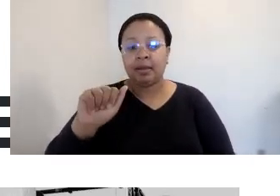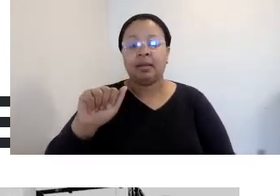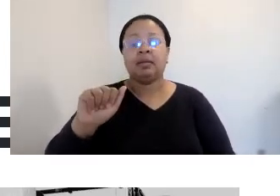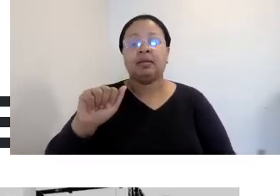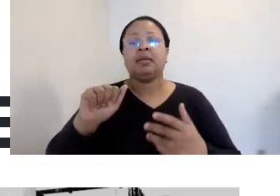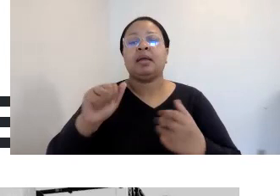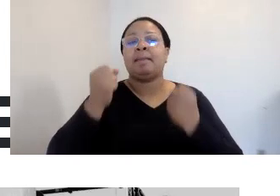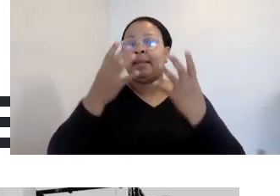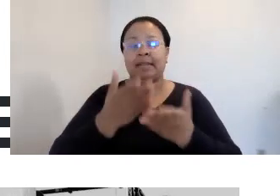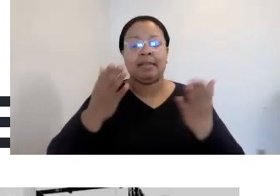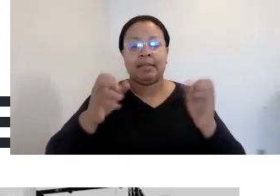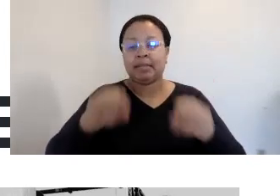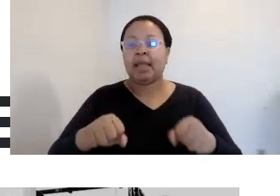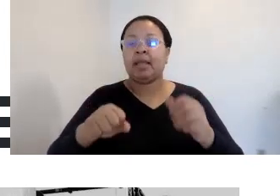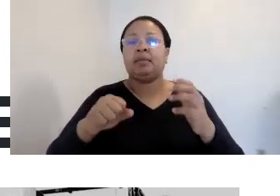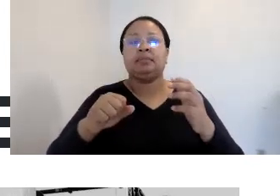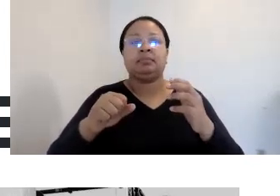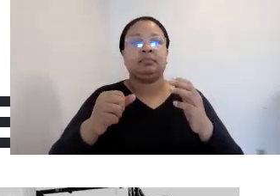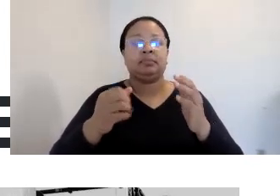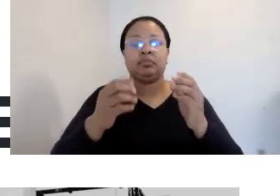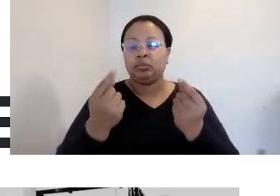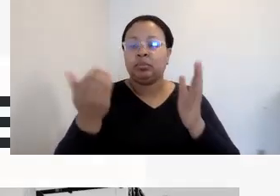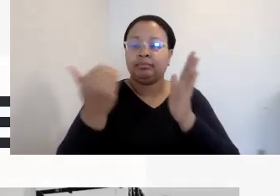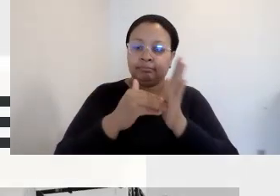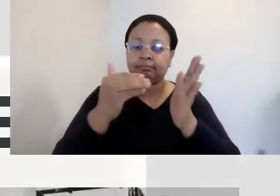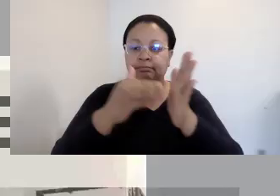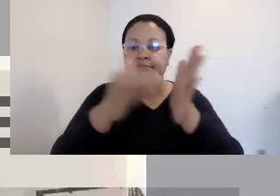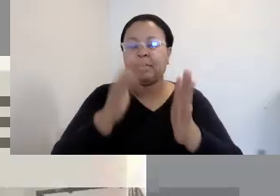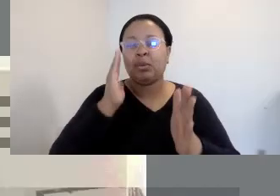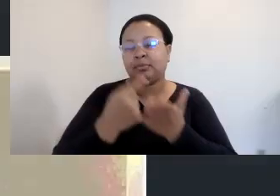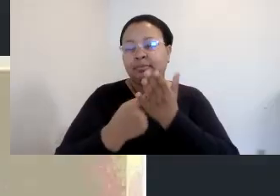social media. And we'll talk about that a little bit later.